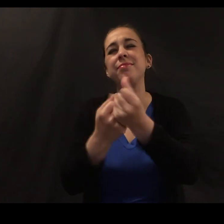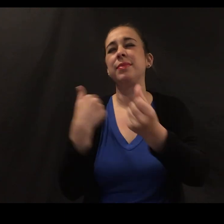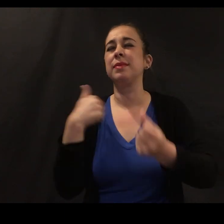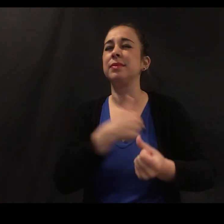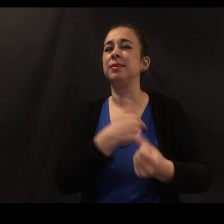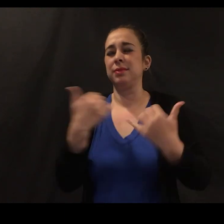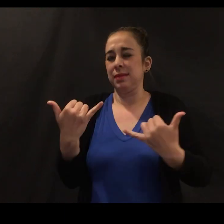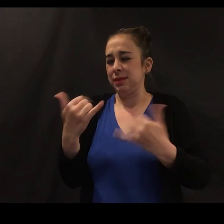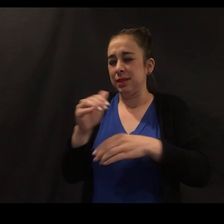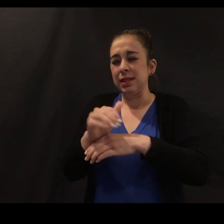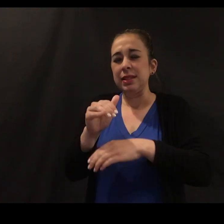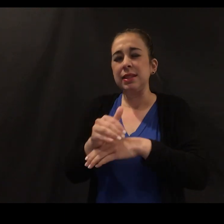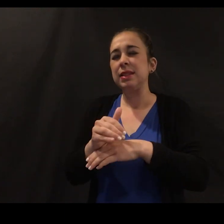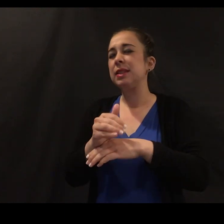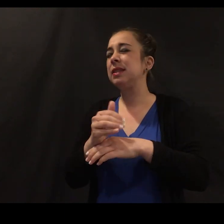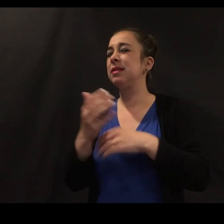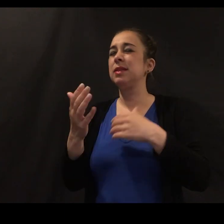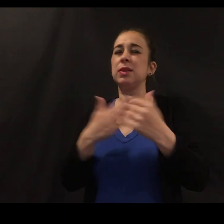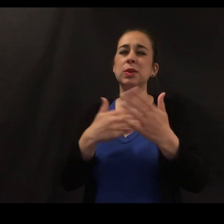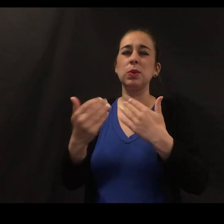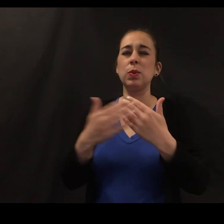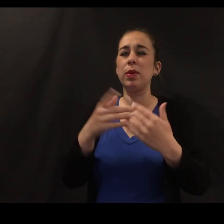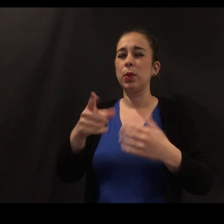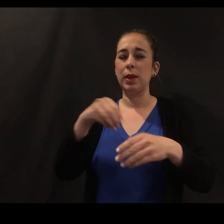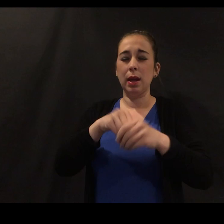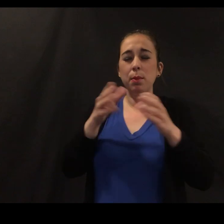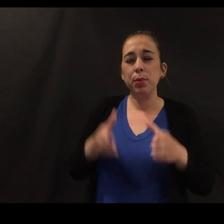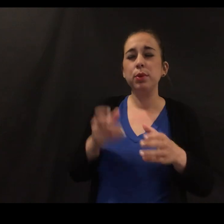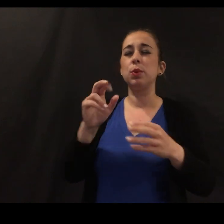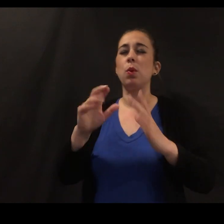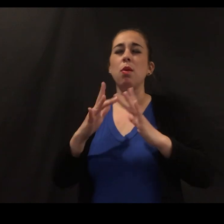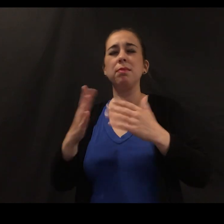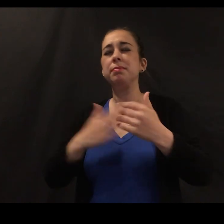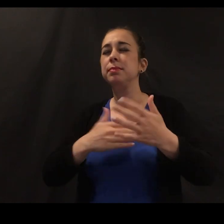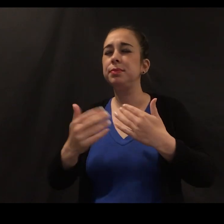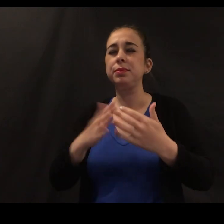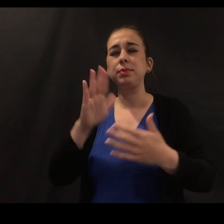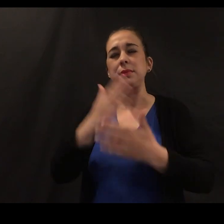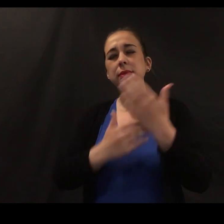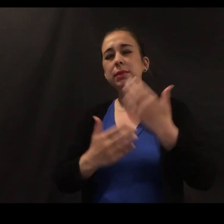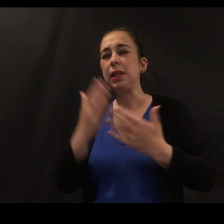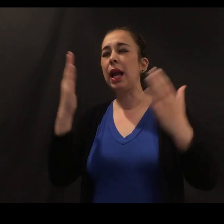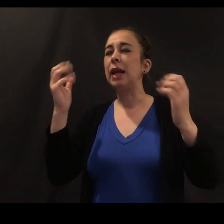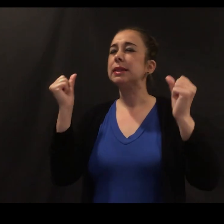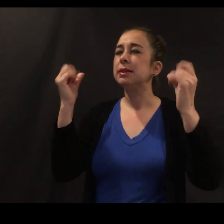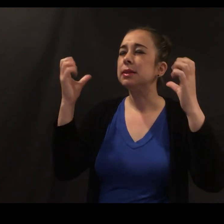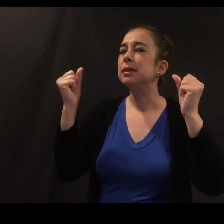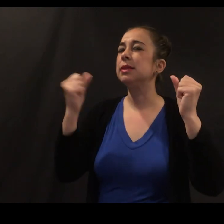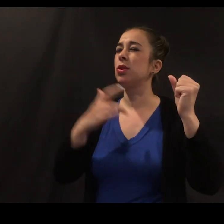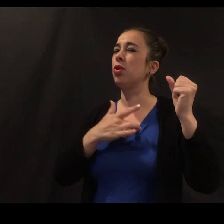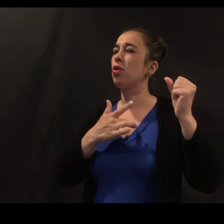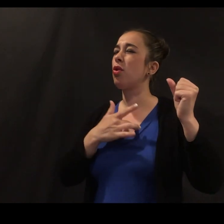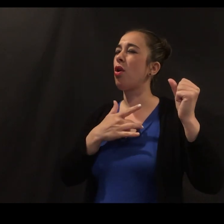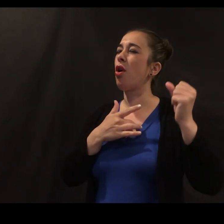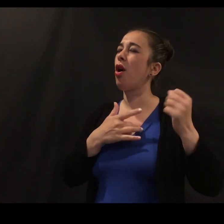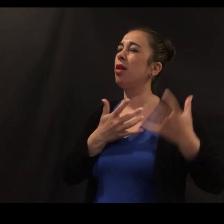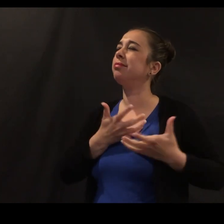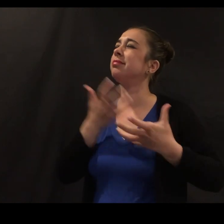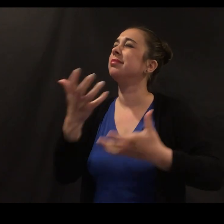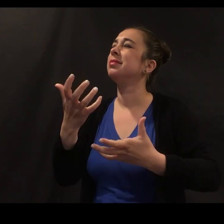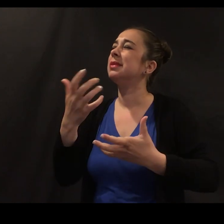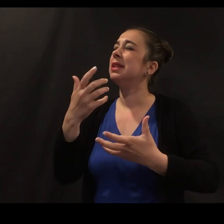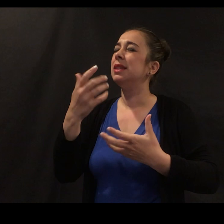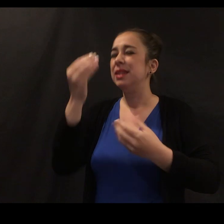this evening, Lord, whether it be here on site or online, and just to lift our hands and lift our voices and lift our hearts before you and tell you, God, thank